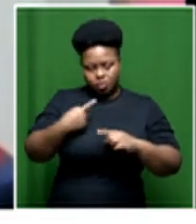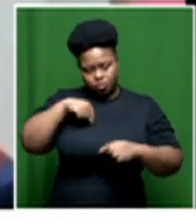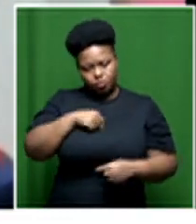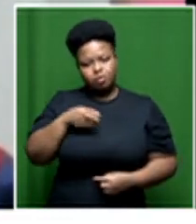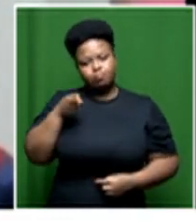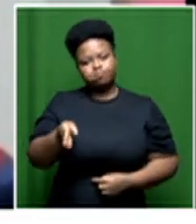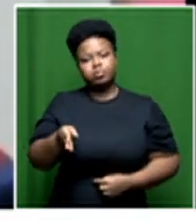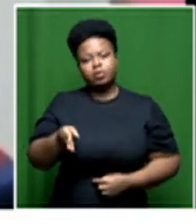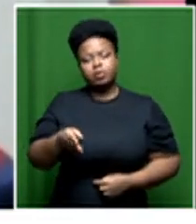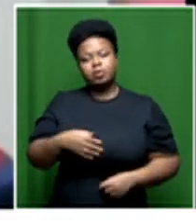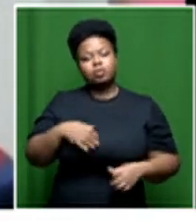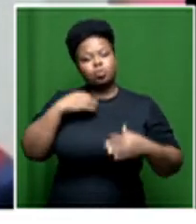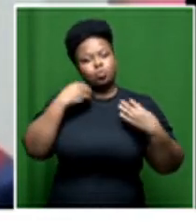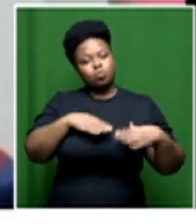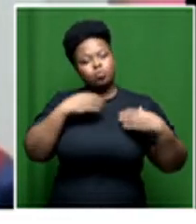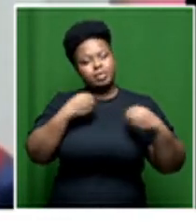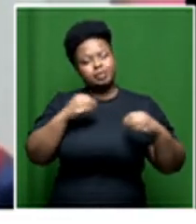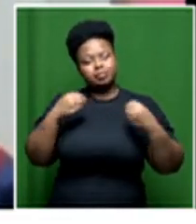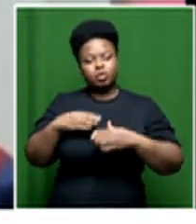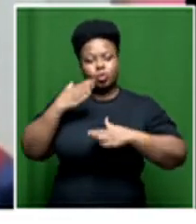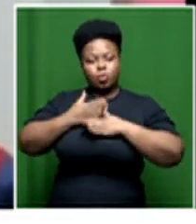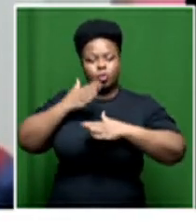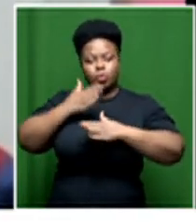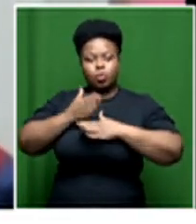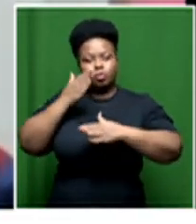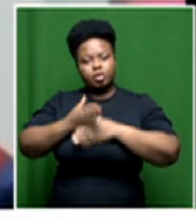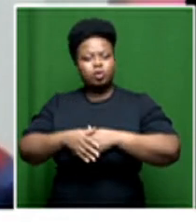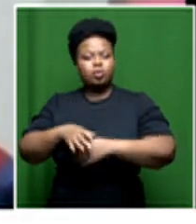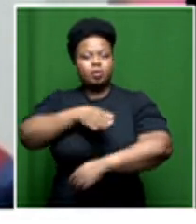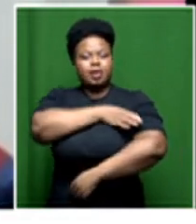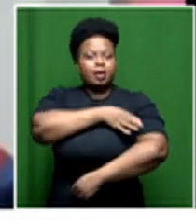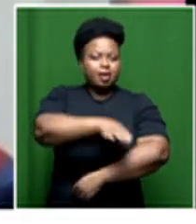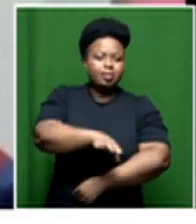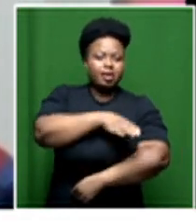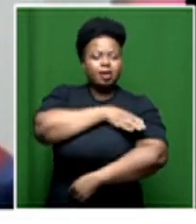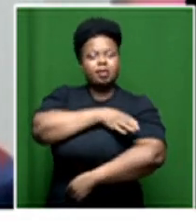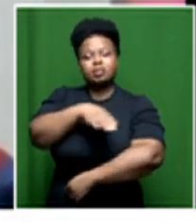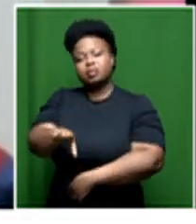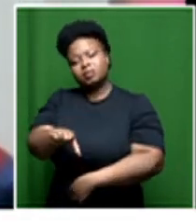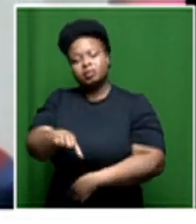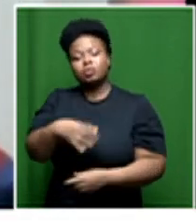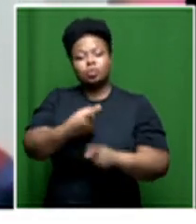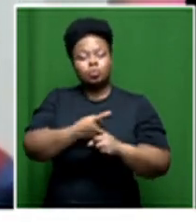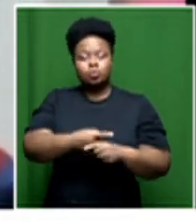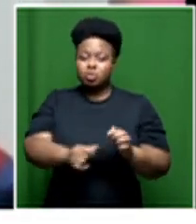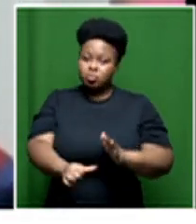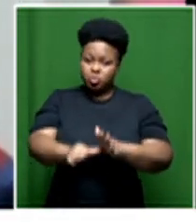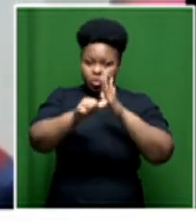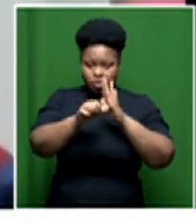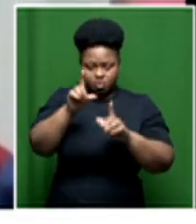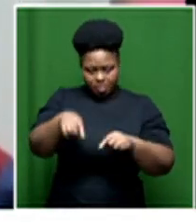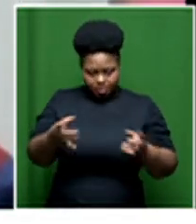been busy educating and empowering our members about the importance of